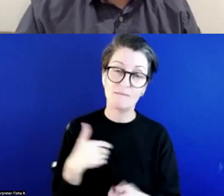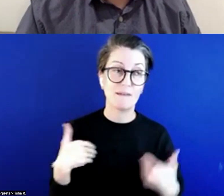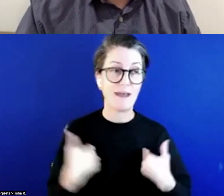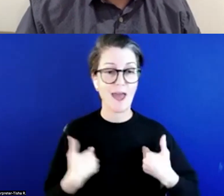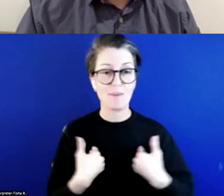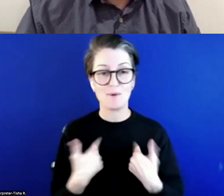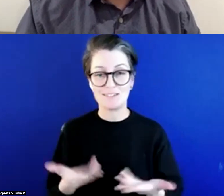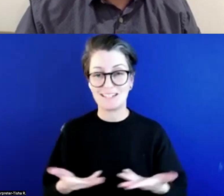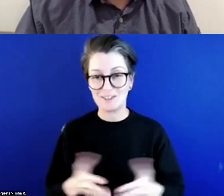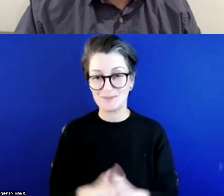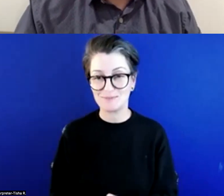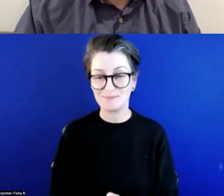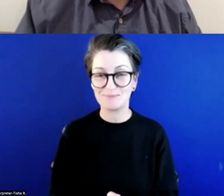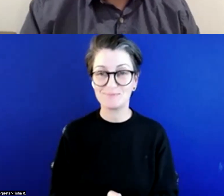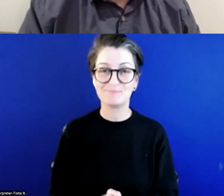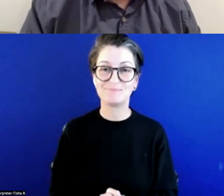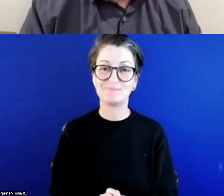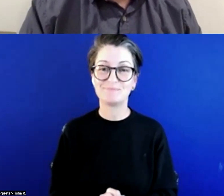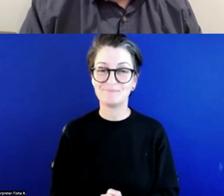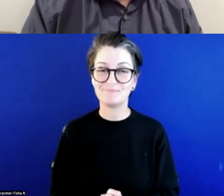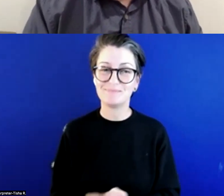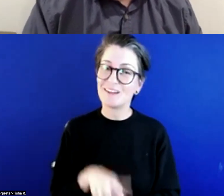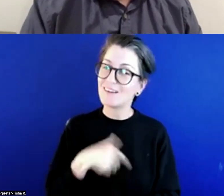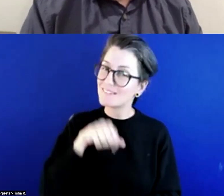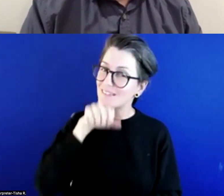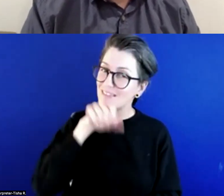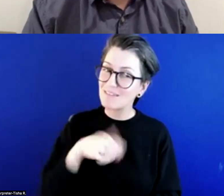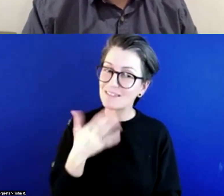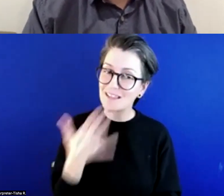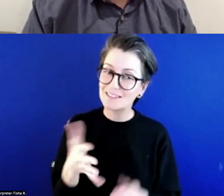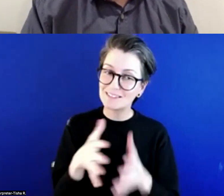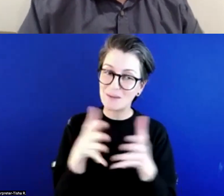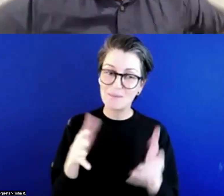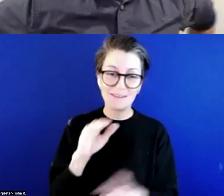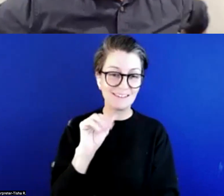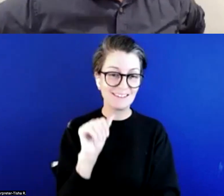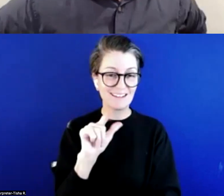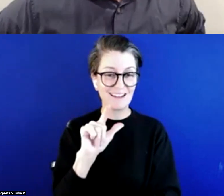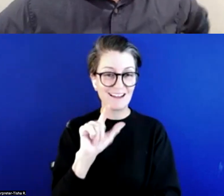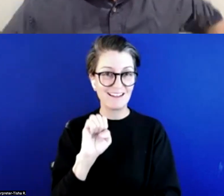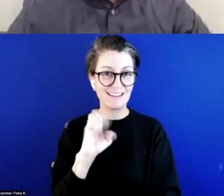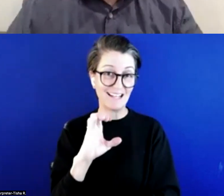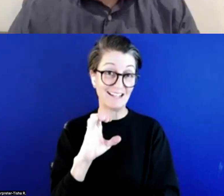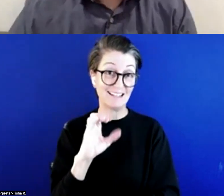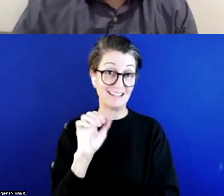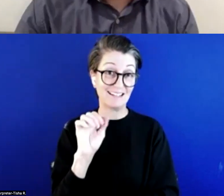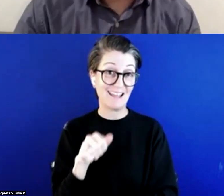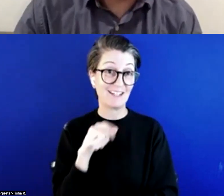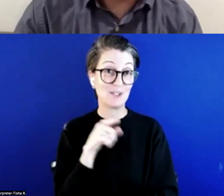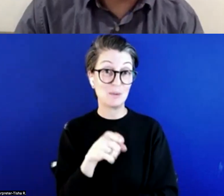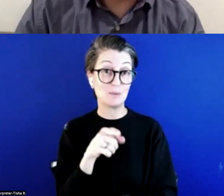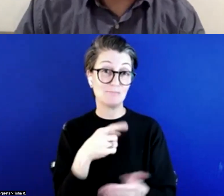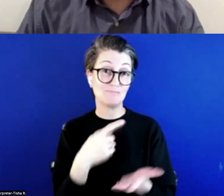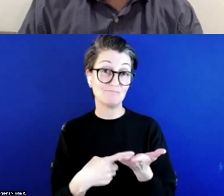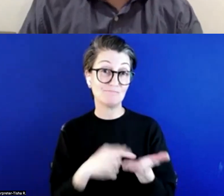over here. Love that. Thank you so much for that answer. Alec, can you kind of talk about your